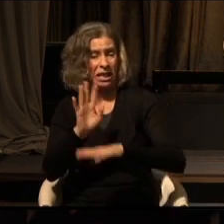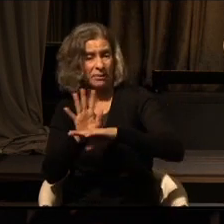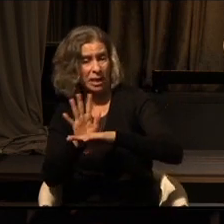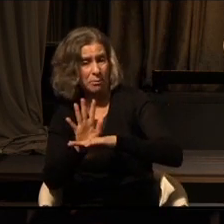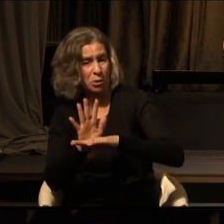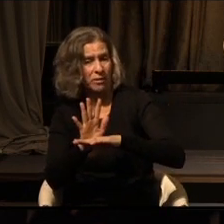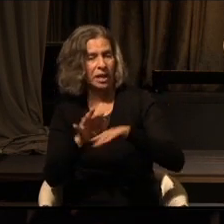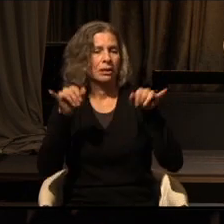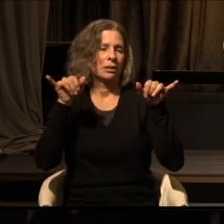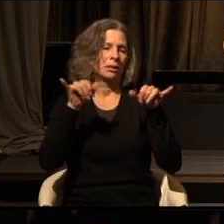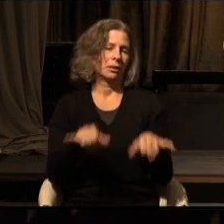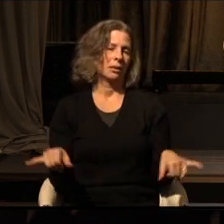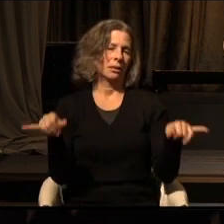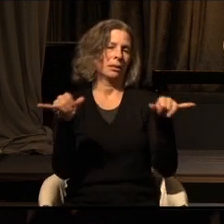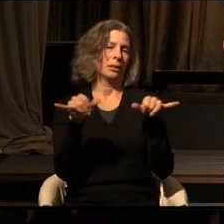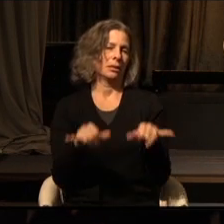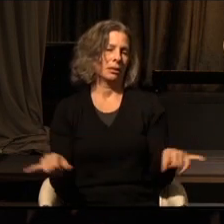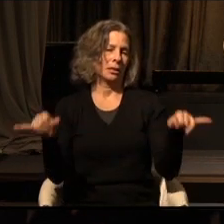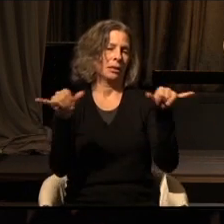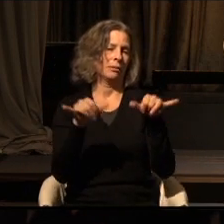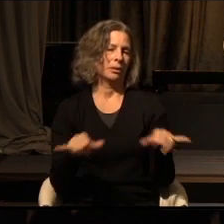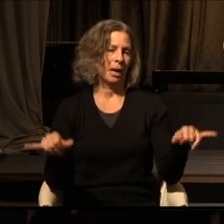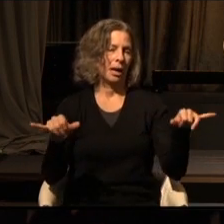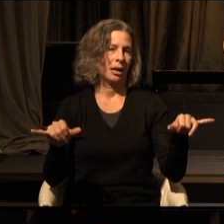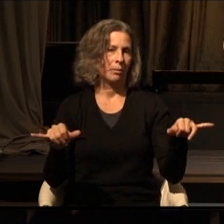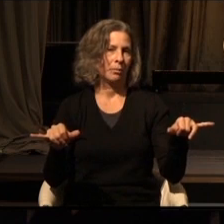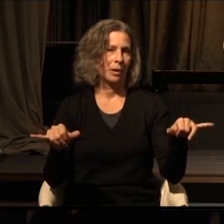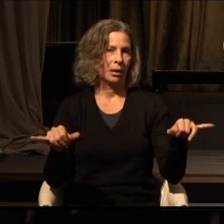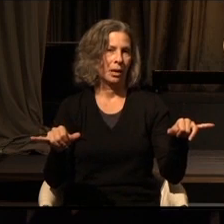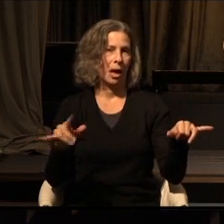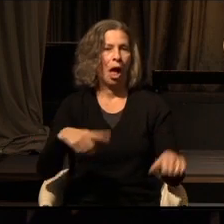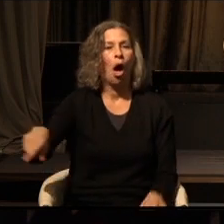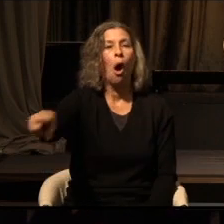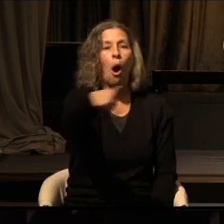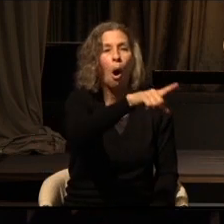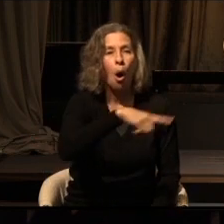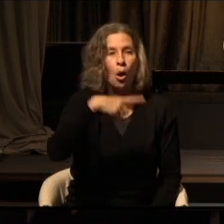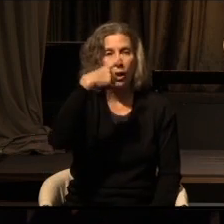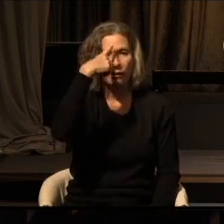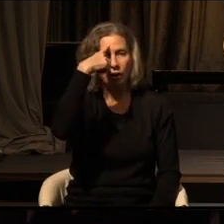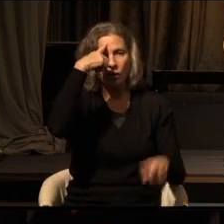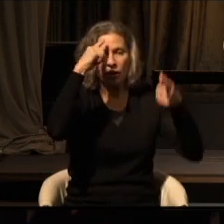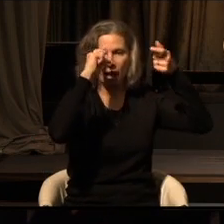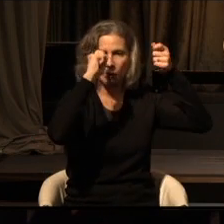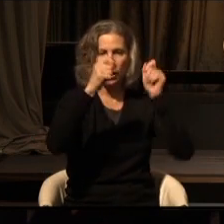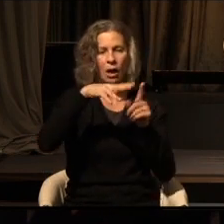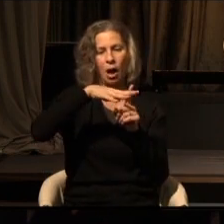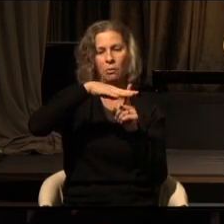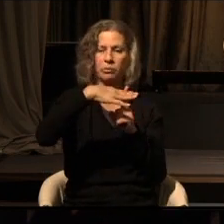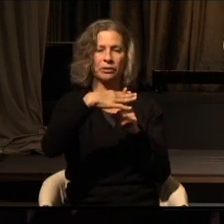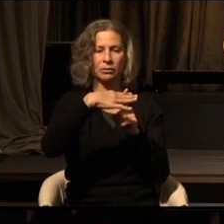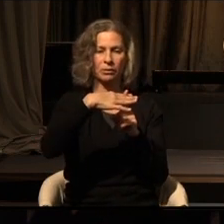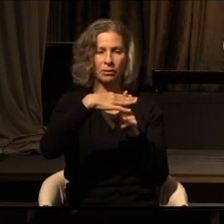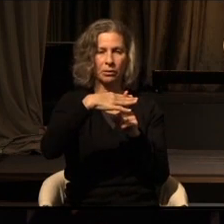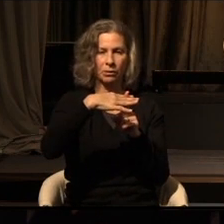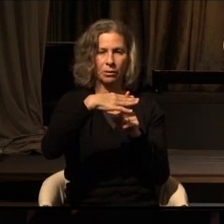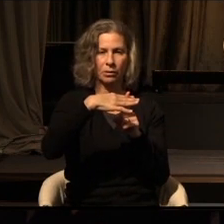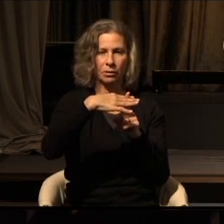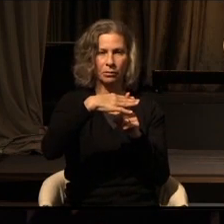Nothing changes. I invite you to rethink what you believe you know about other people's